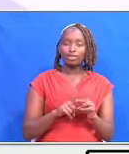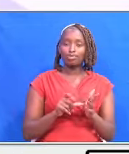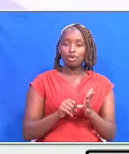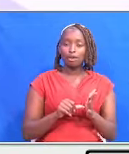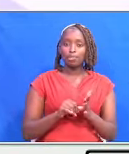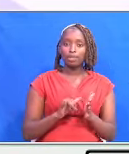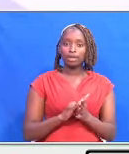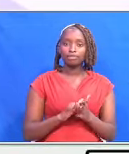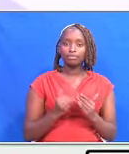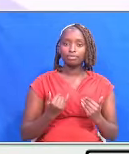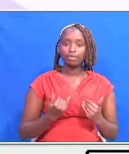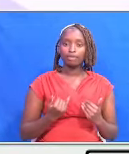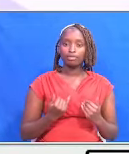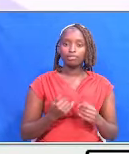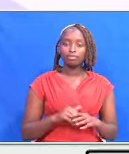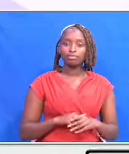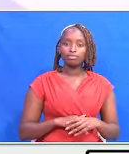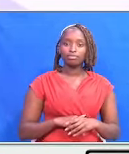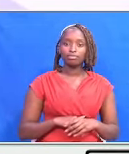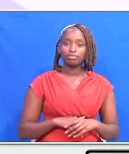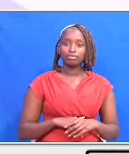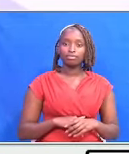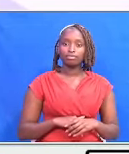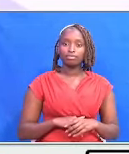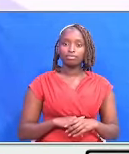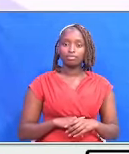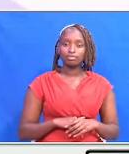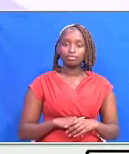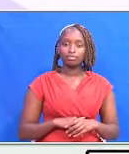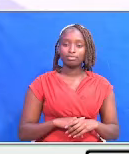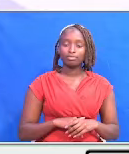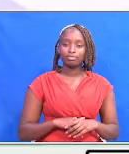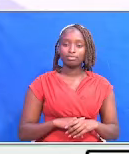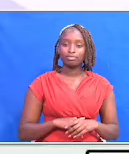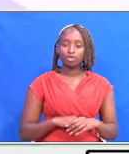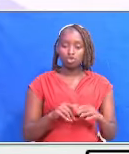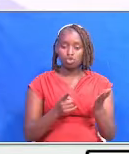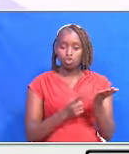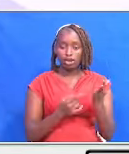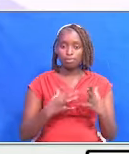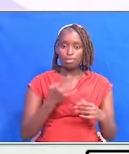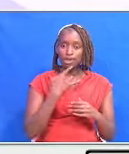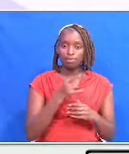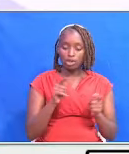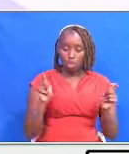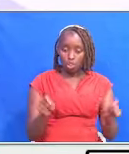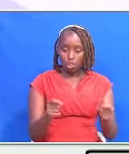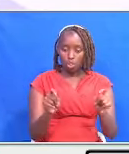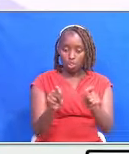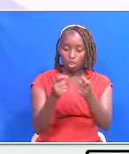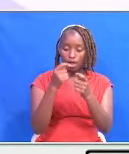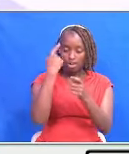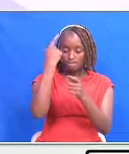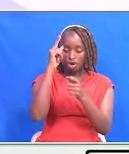ganga ganga zamganga, who was nampatia mgonjwa matumaini. Imagine if you are out there, people are talking about this